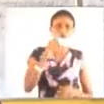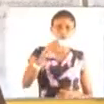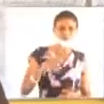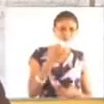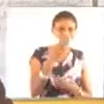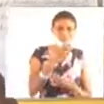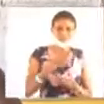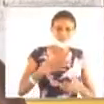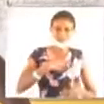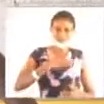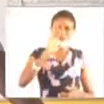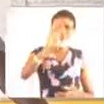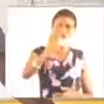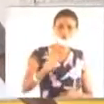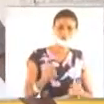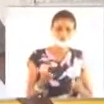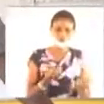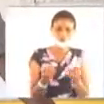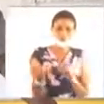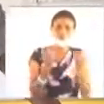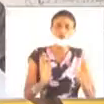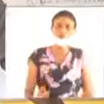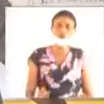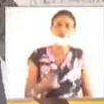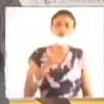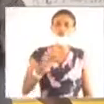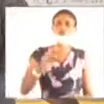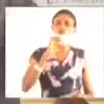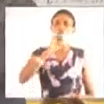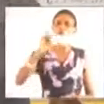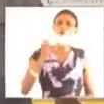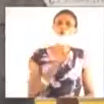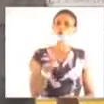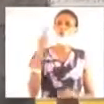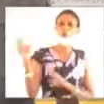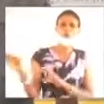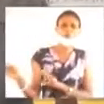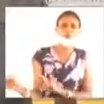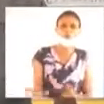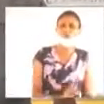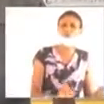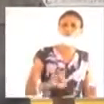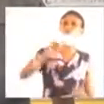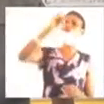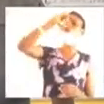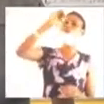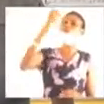For example, driving under the influence of alcohol.